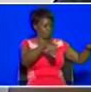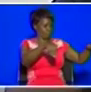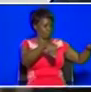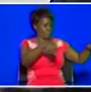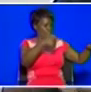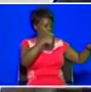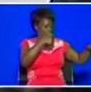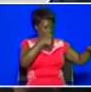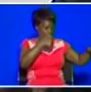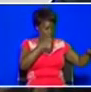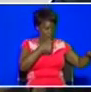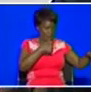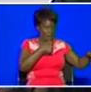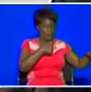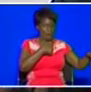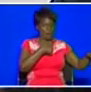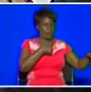no